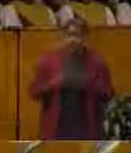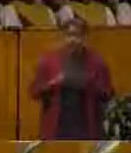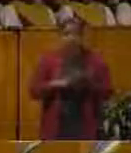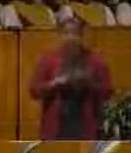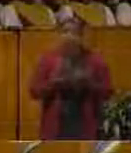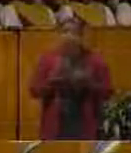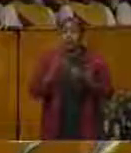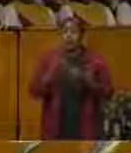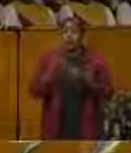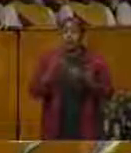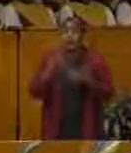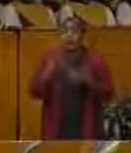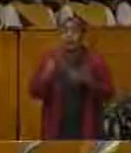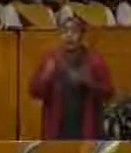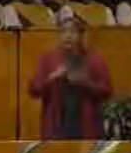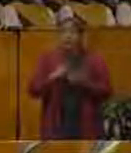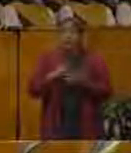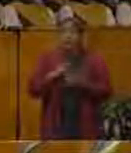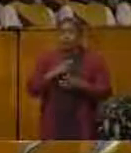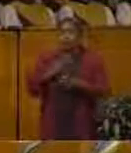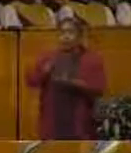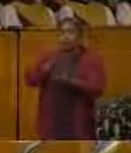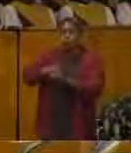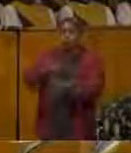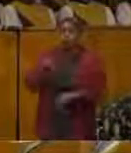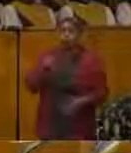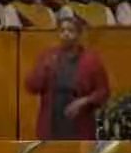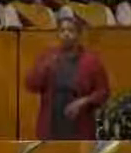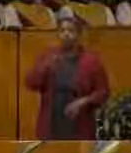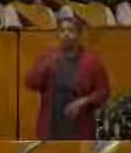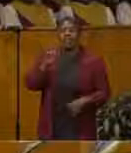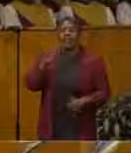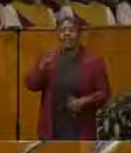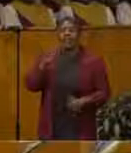How much is your membership in the Junior League every year?